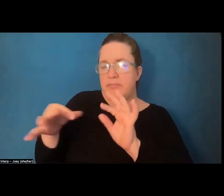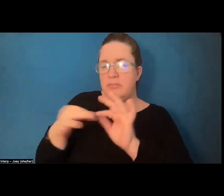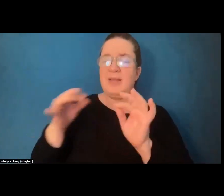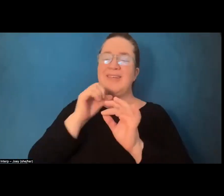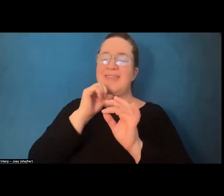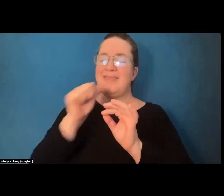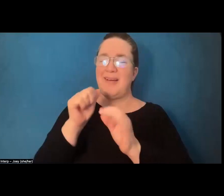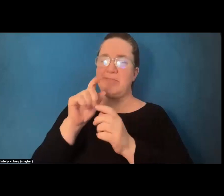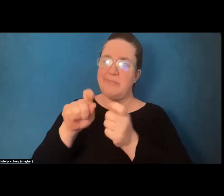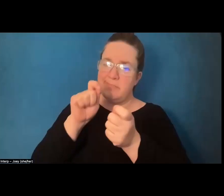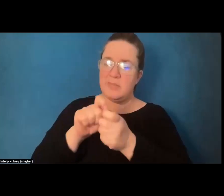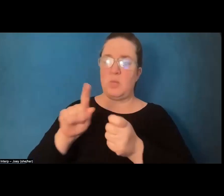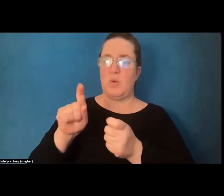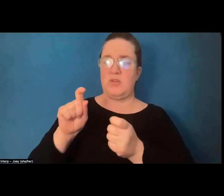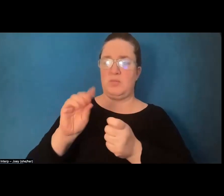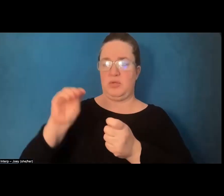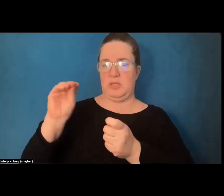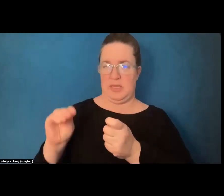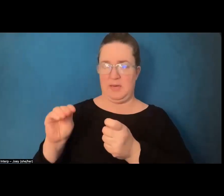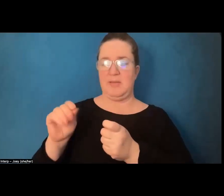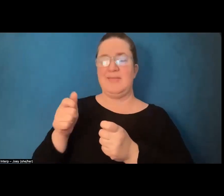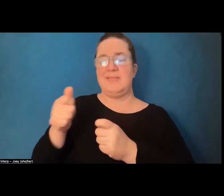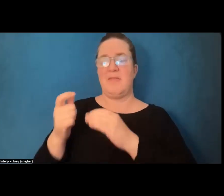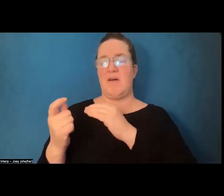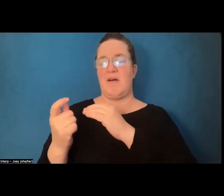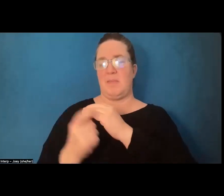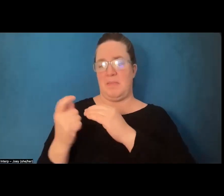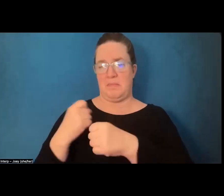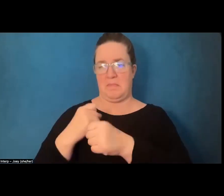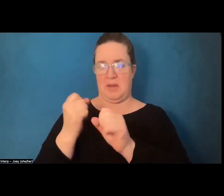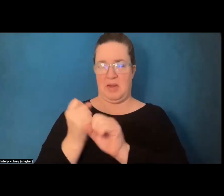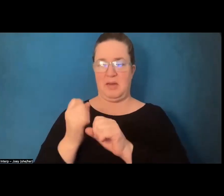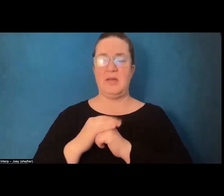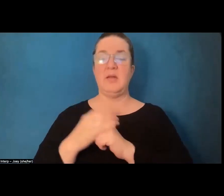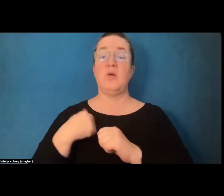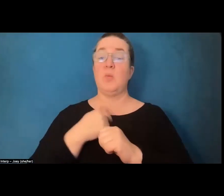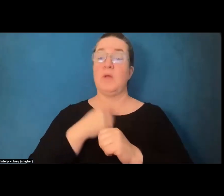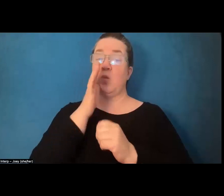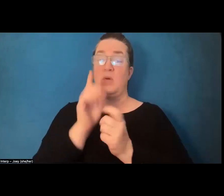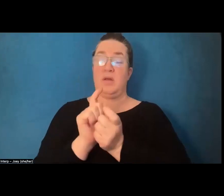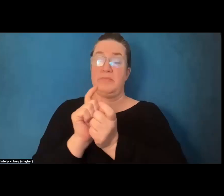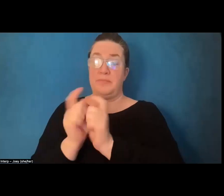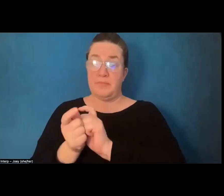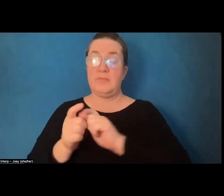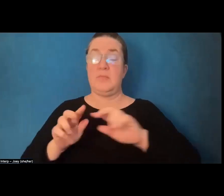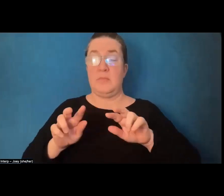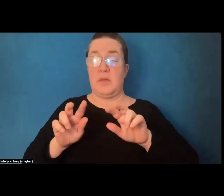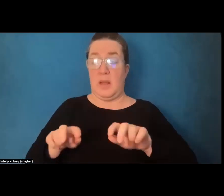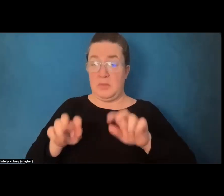automatically generated. We will be sharing a professionally captioned recording of this webinar on our website within the next several